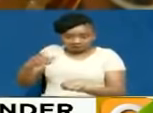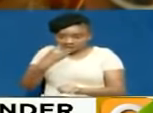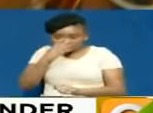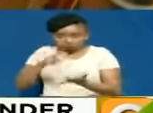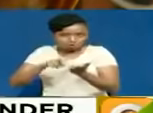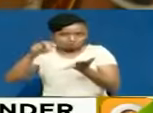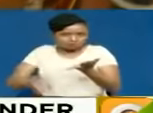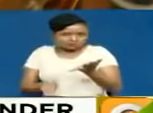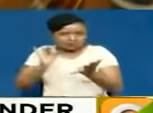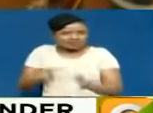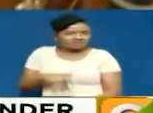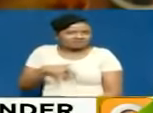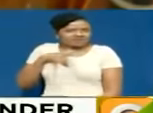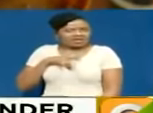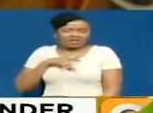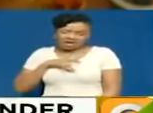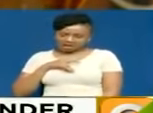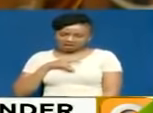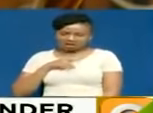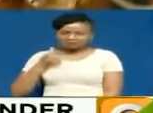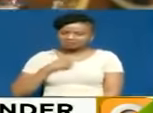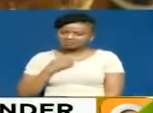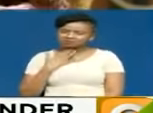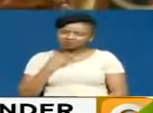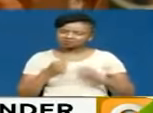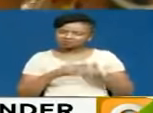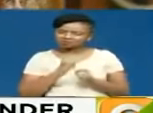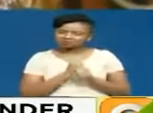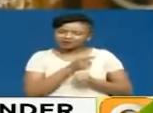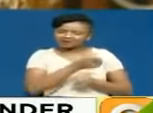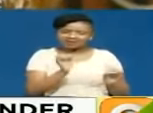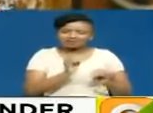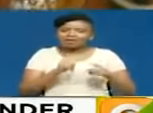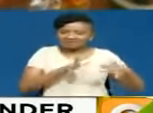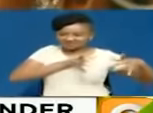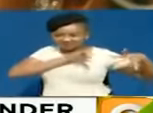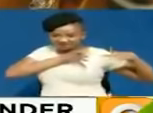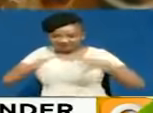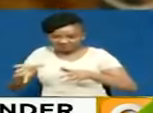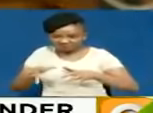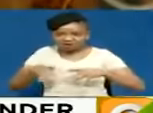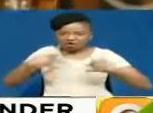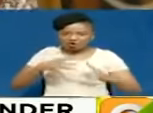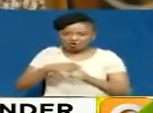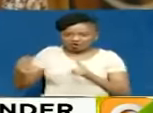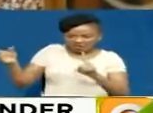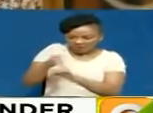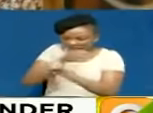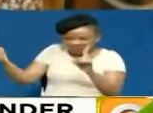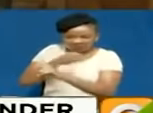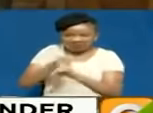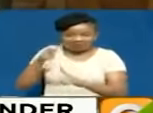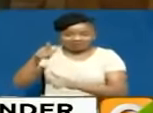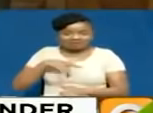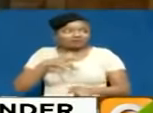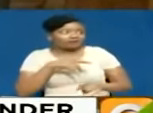feeling that I can't serve in this position out of goodwill. But there is no amount of pressure or intimidation that will make William Ruto